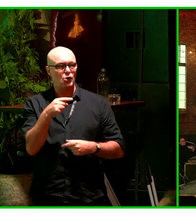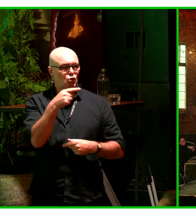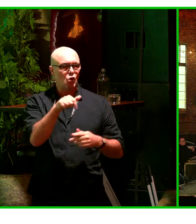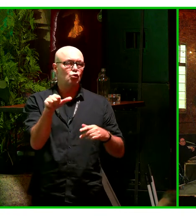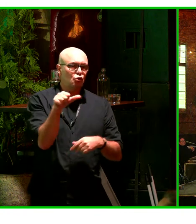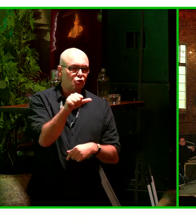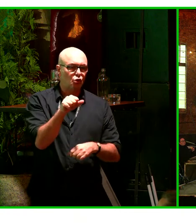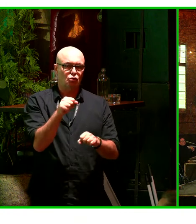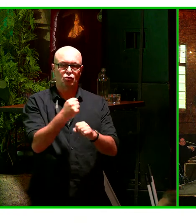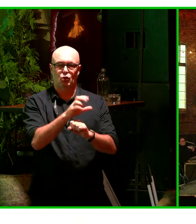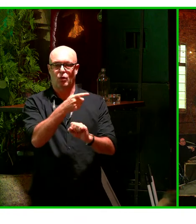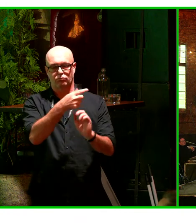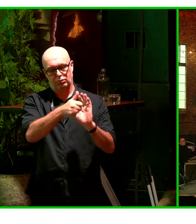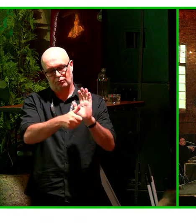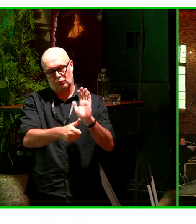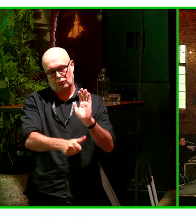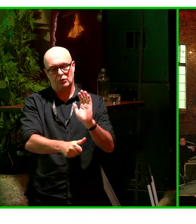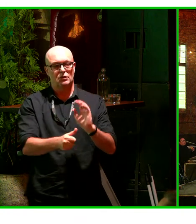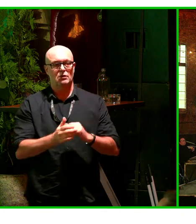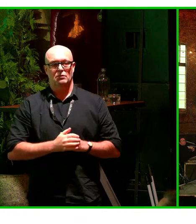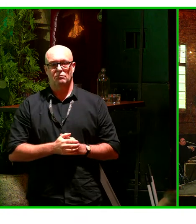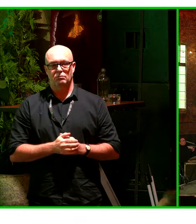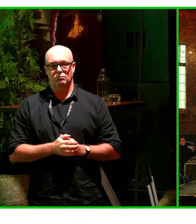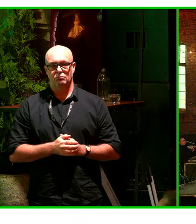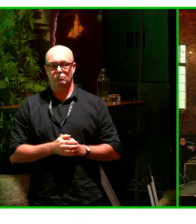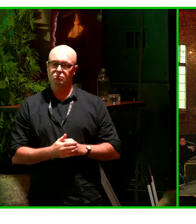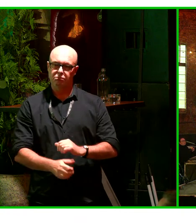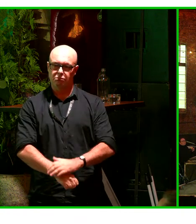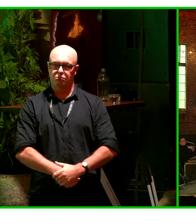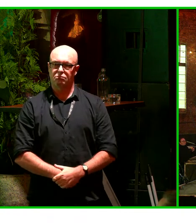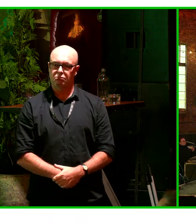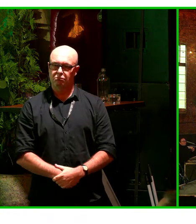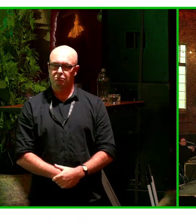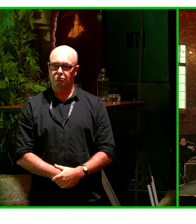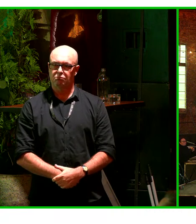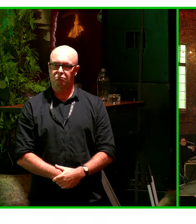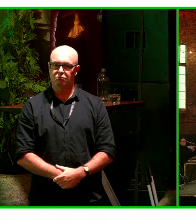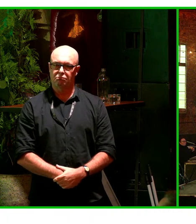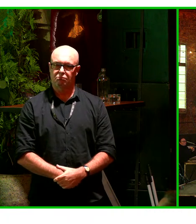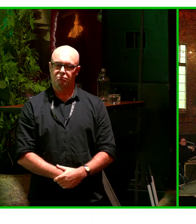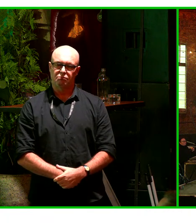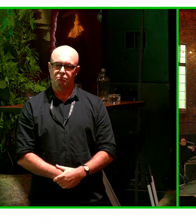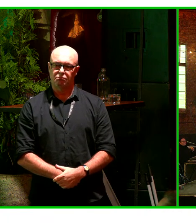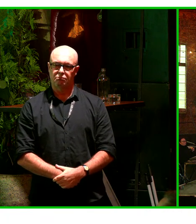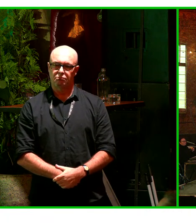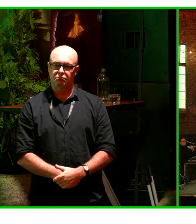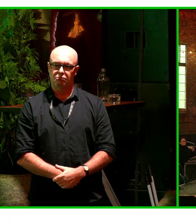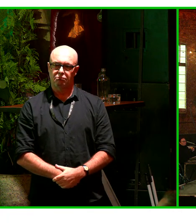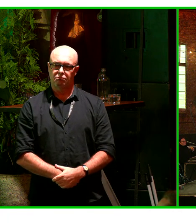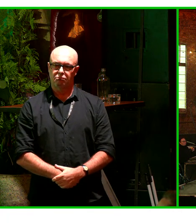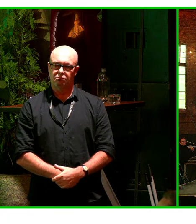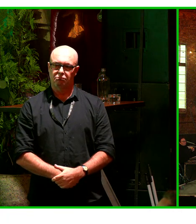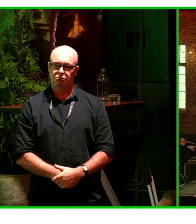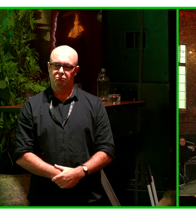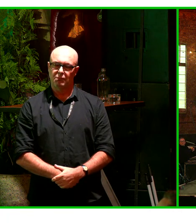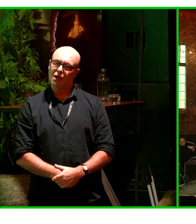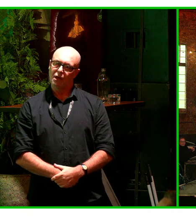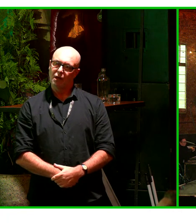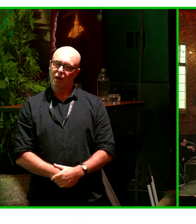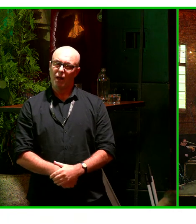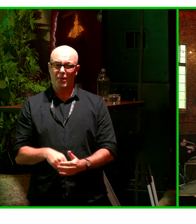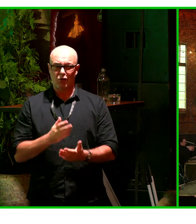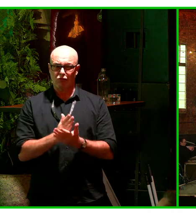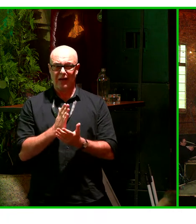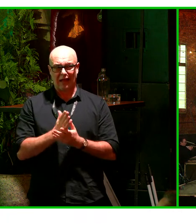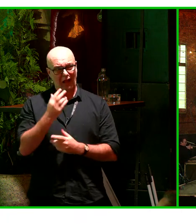deliver on that agenda. And first of all, high net's being mentioned, but I think it went pretty much under the